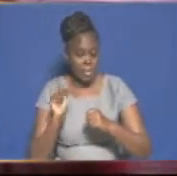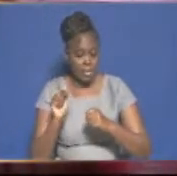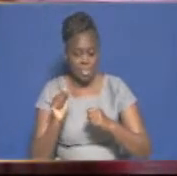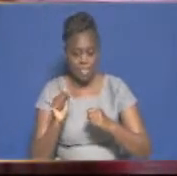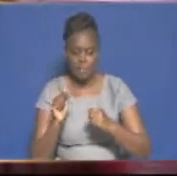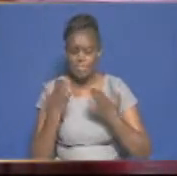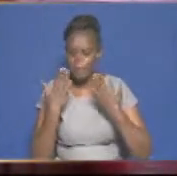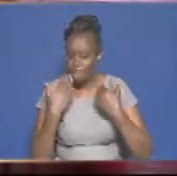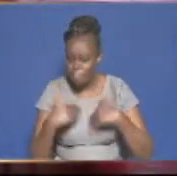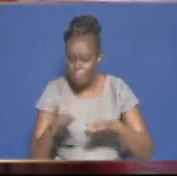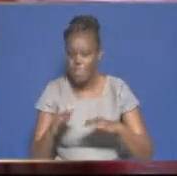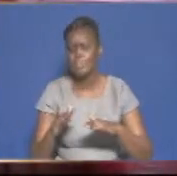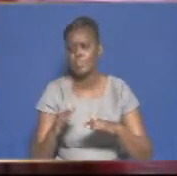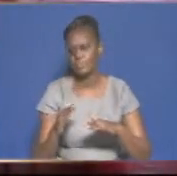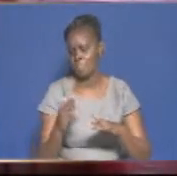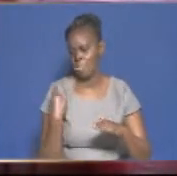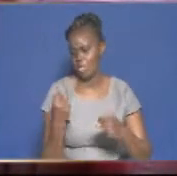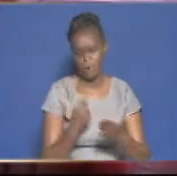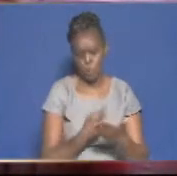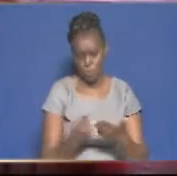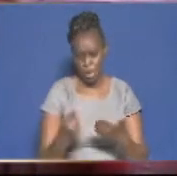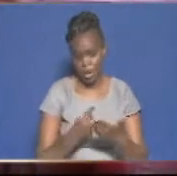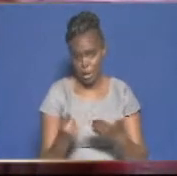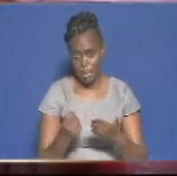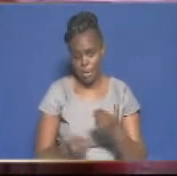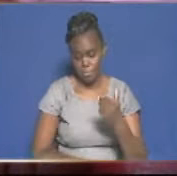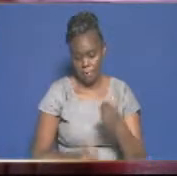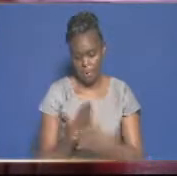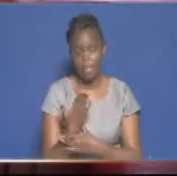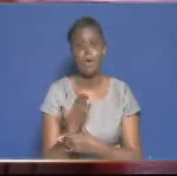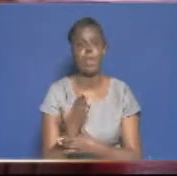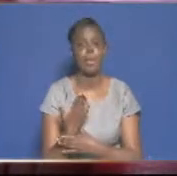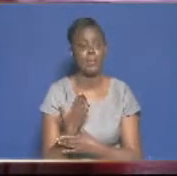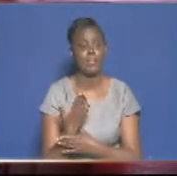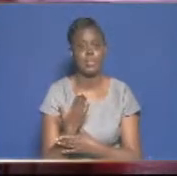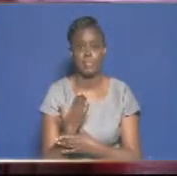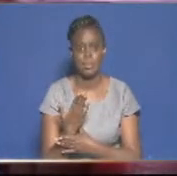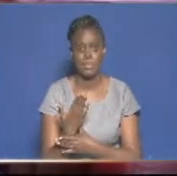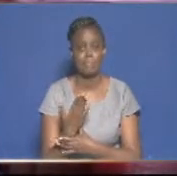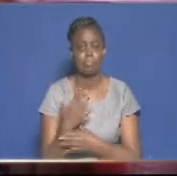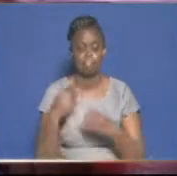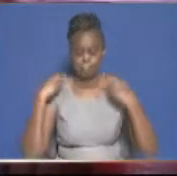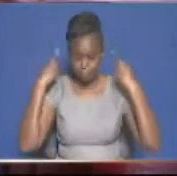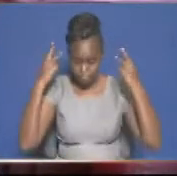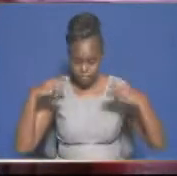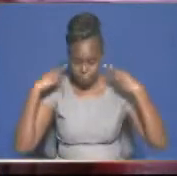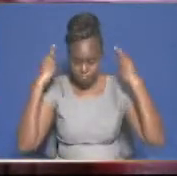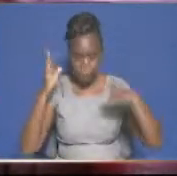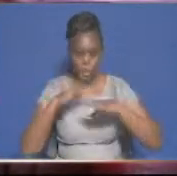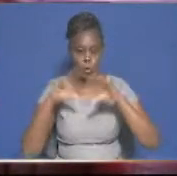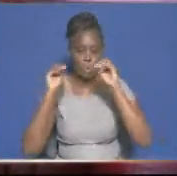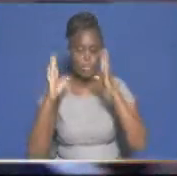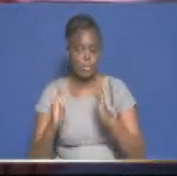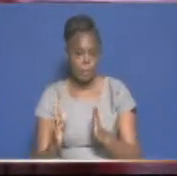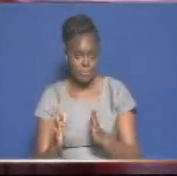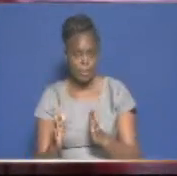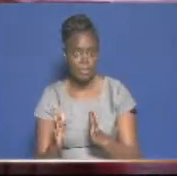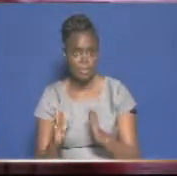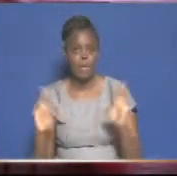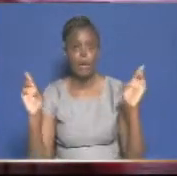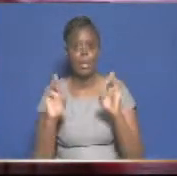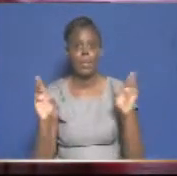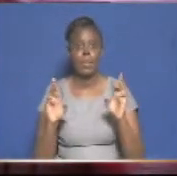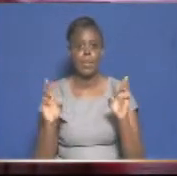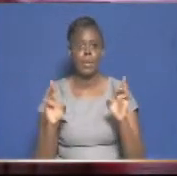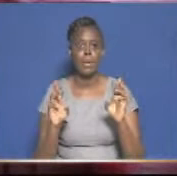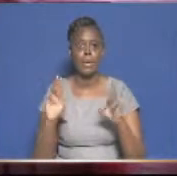expire in a matter of weeks, thereby creating unwarranted anxiety amongst teachers. Already, Honorable